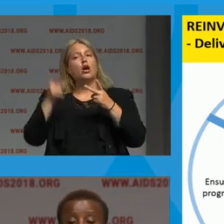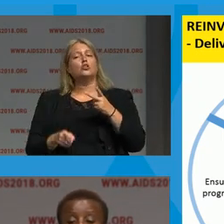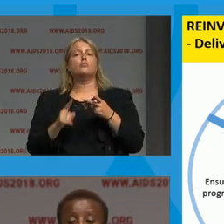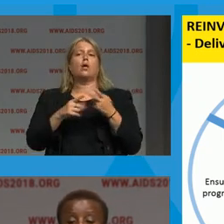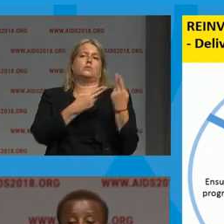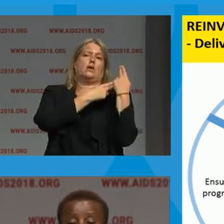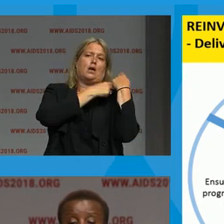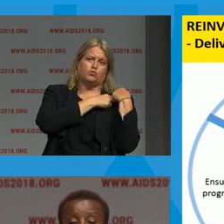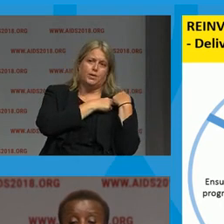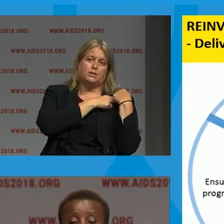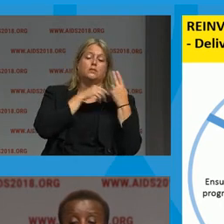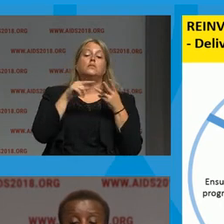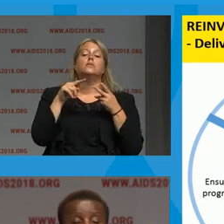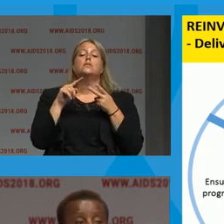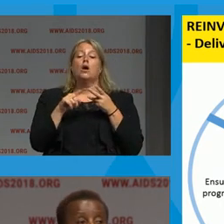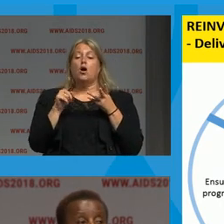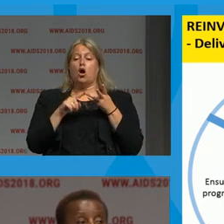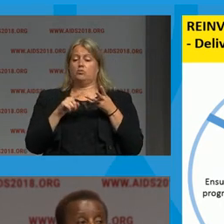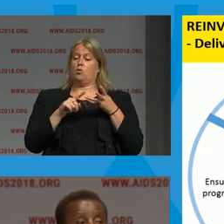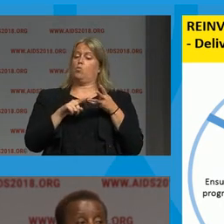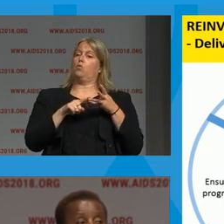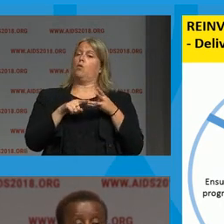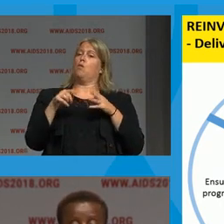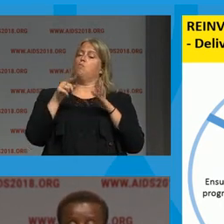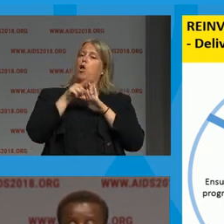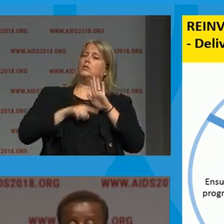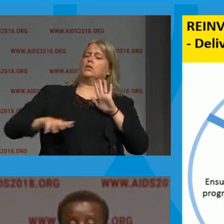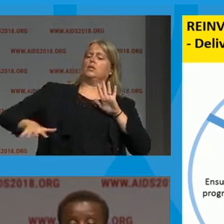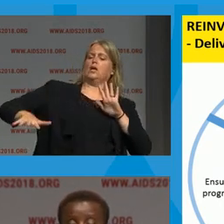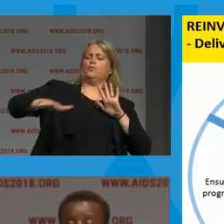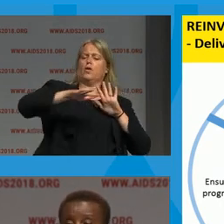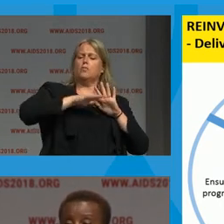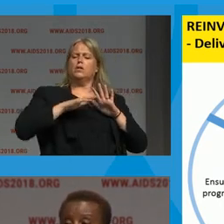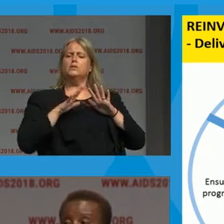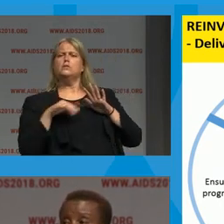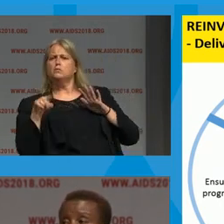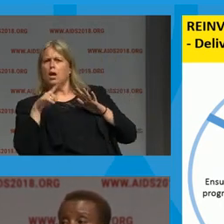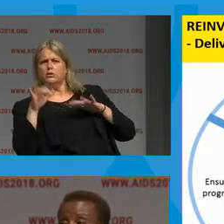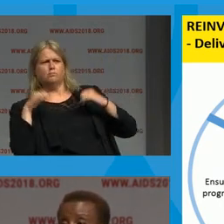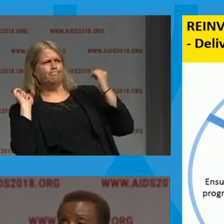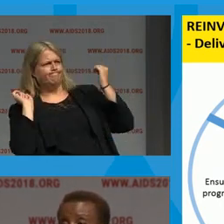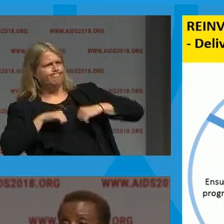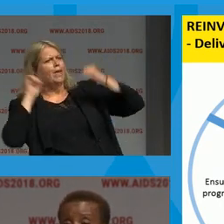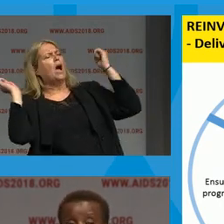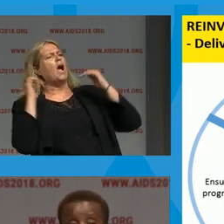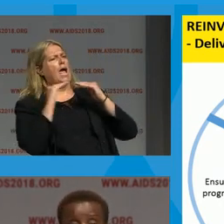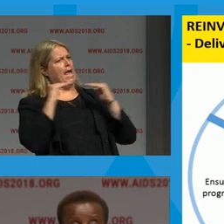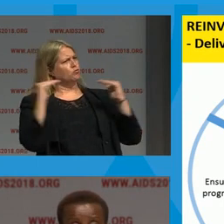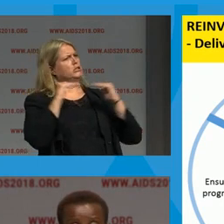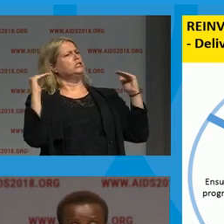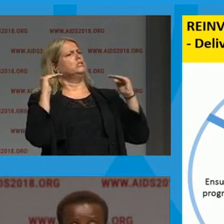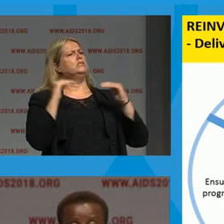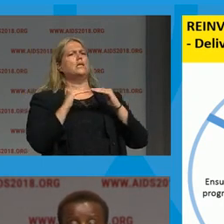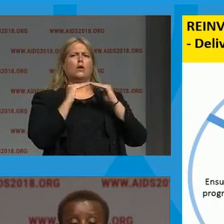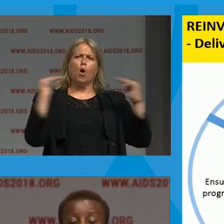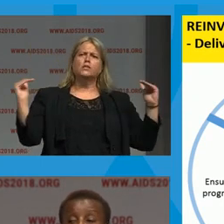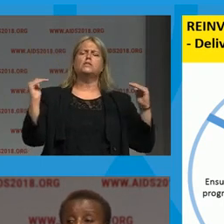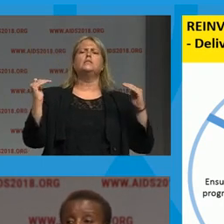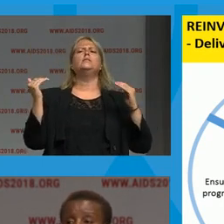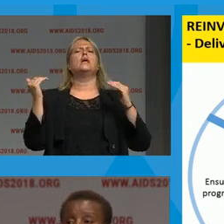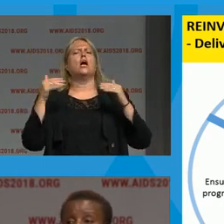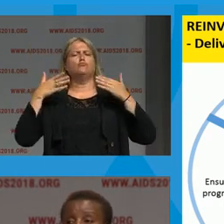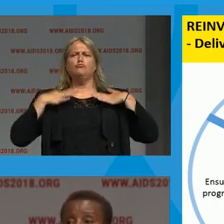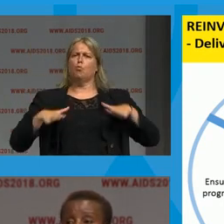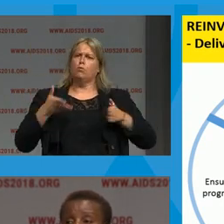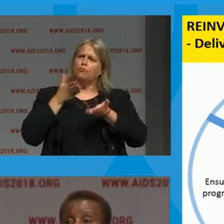that our enabling policy environment and that we have a commitment to equity, to equality, and to human rights. It